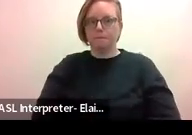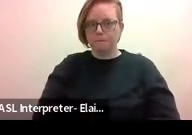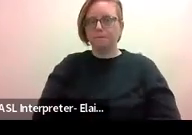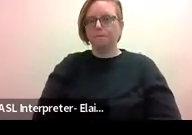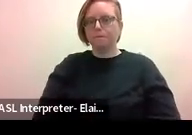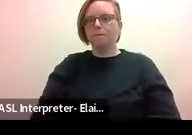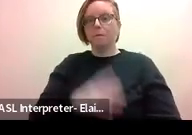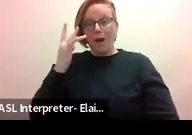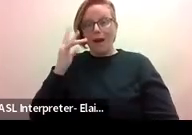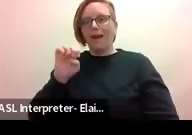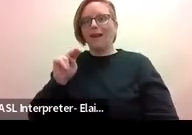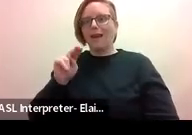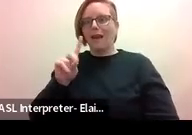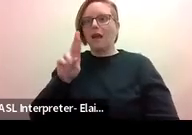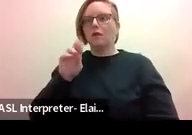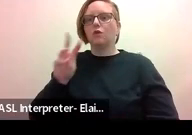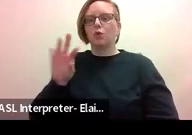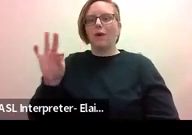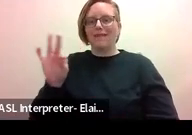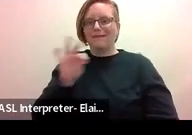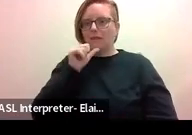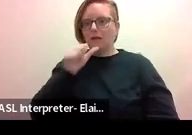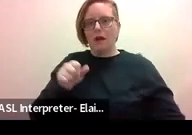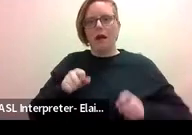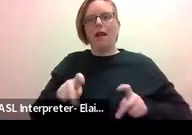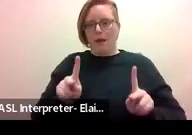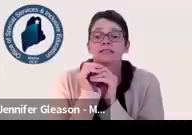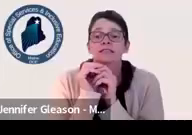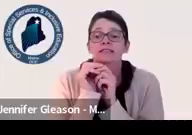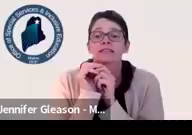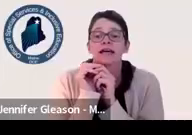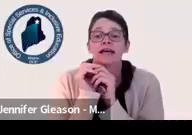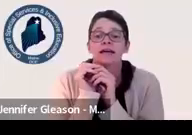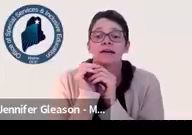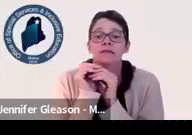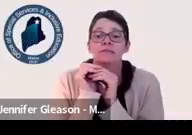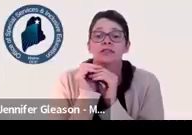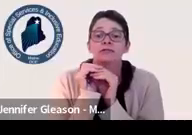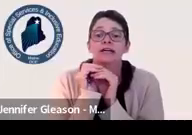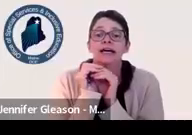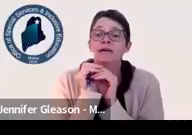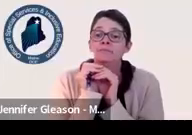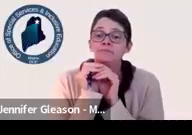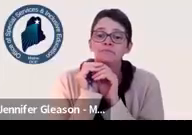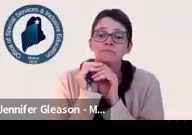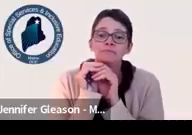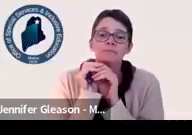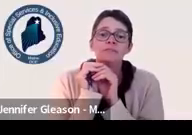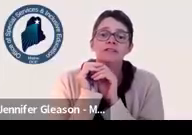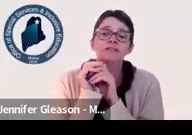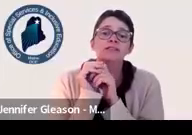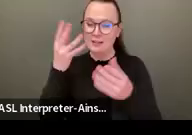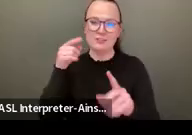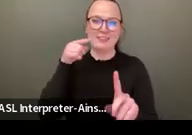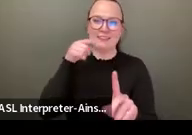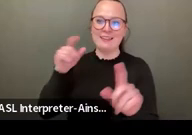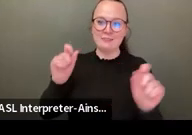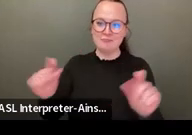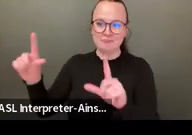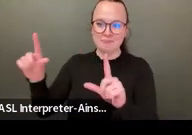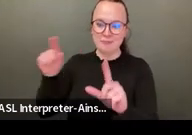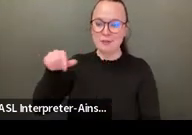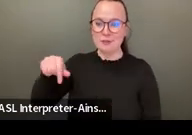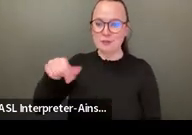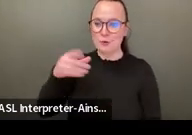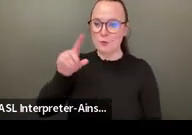F. If you want more information about this, this is a Q&A that the U.S.